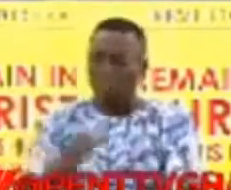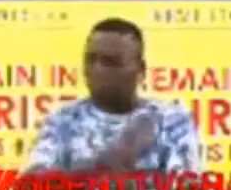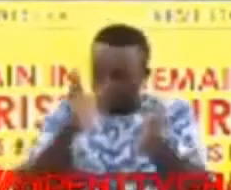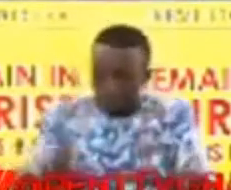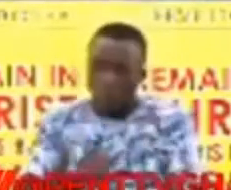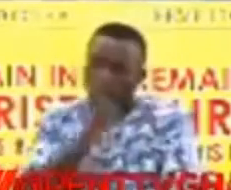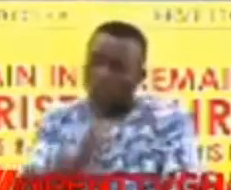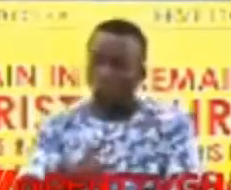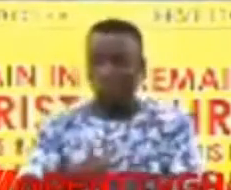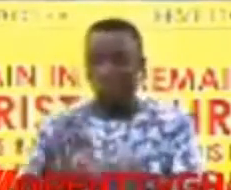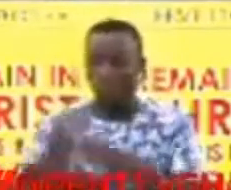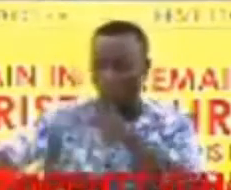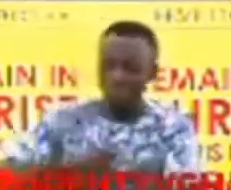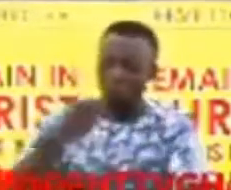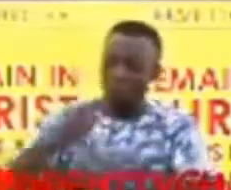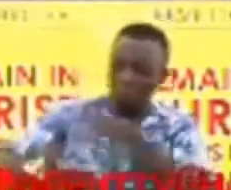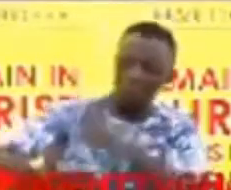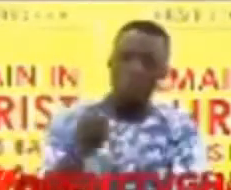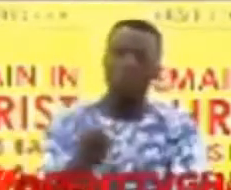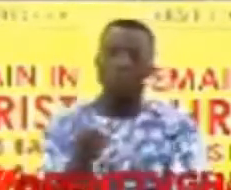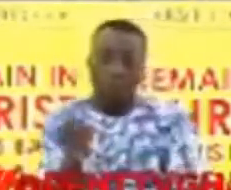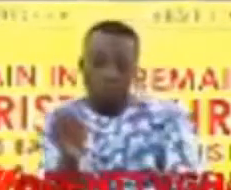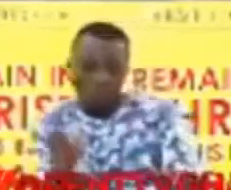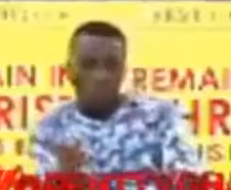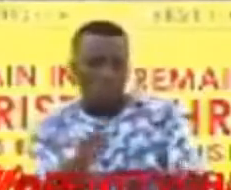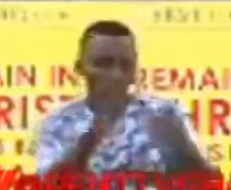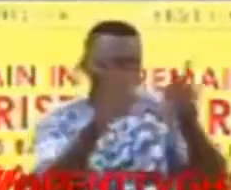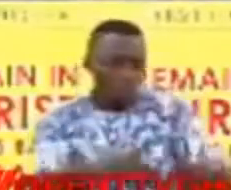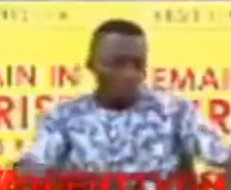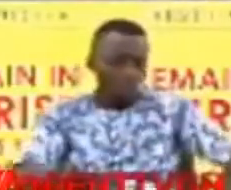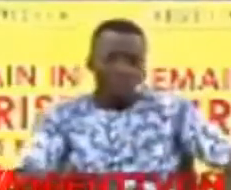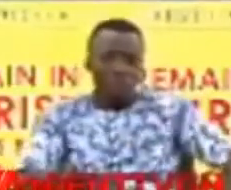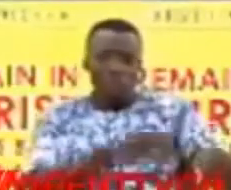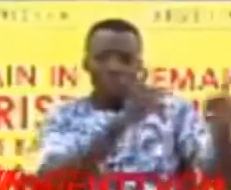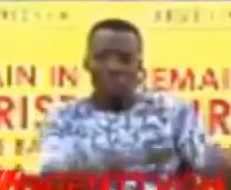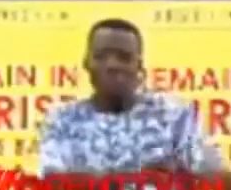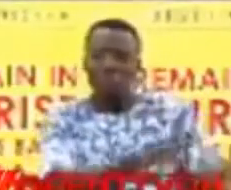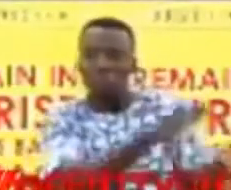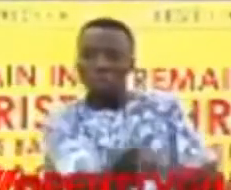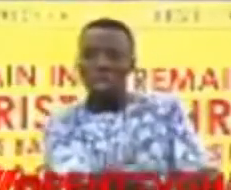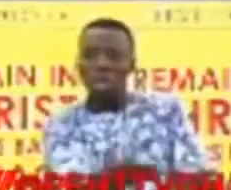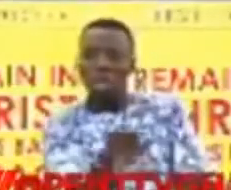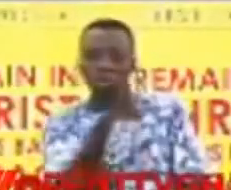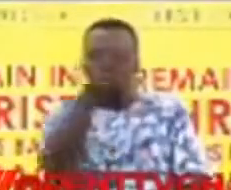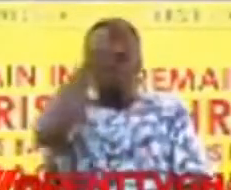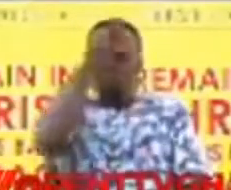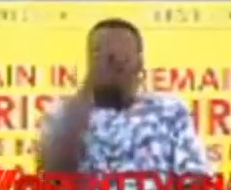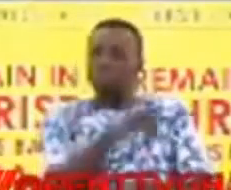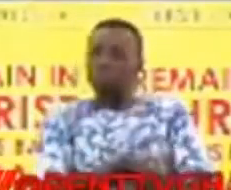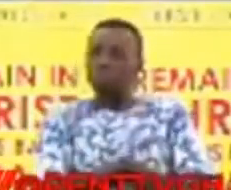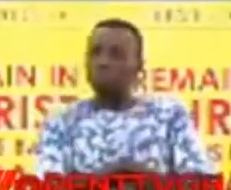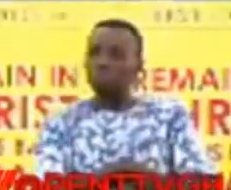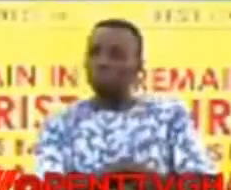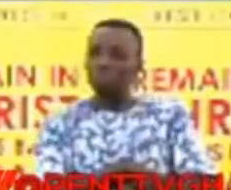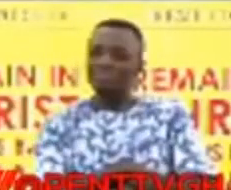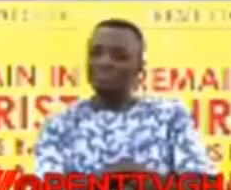and the death of young people. Many times I sit and I ask myself,